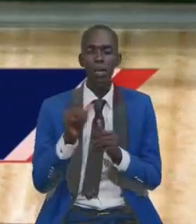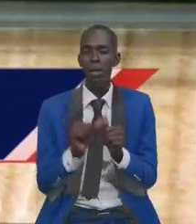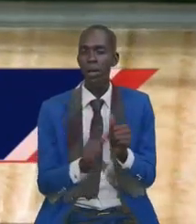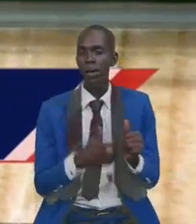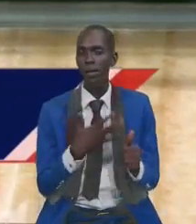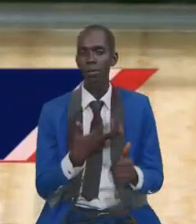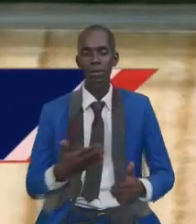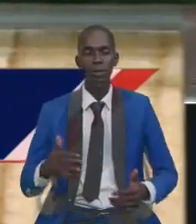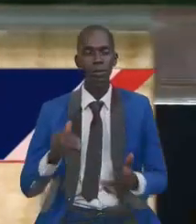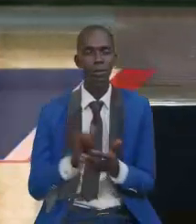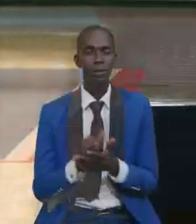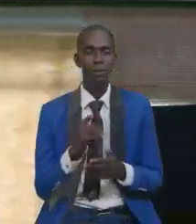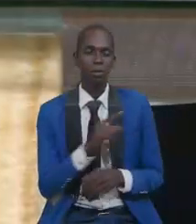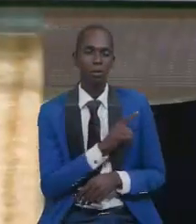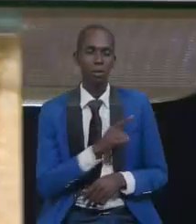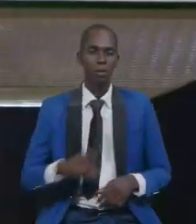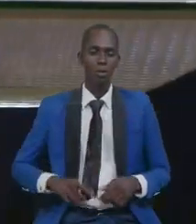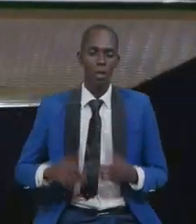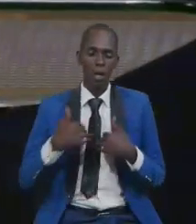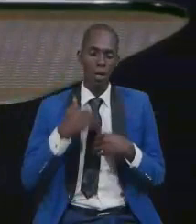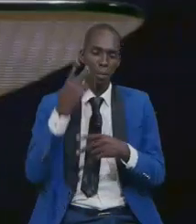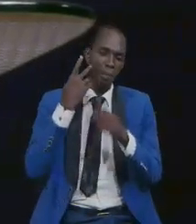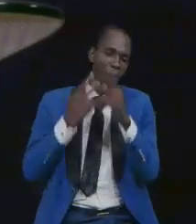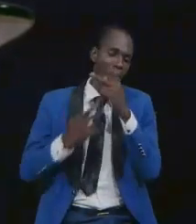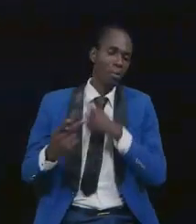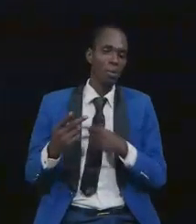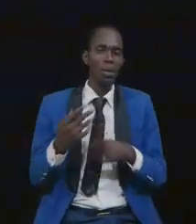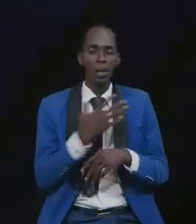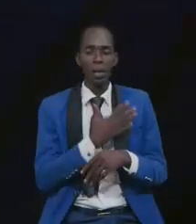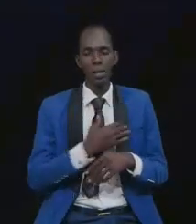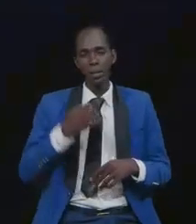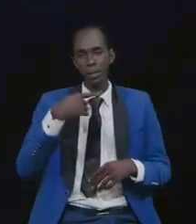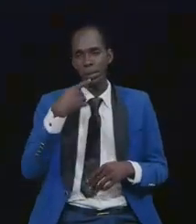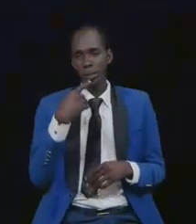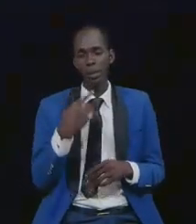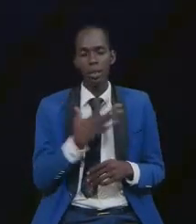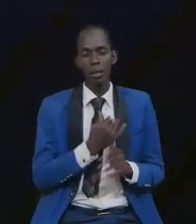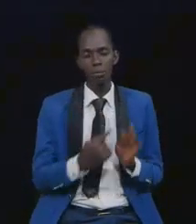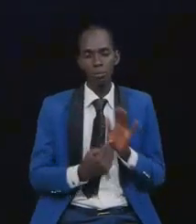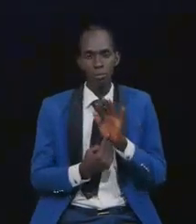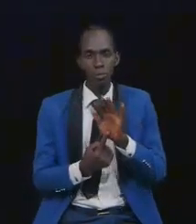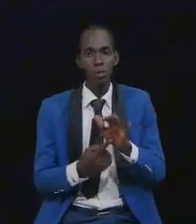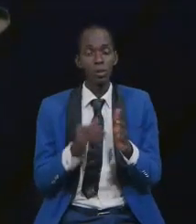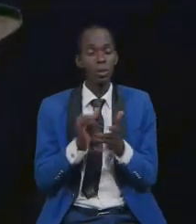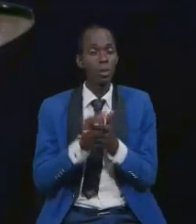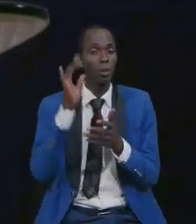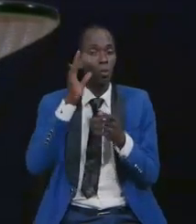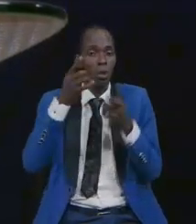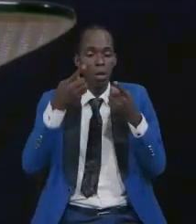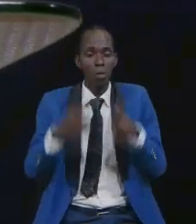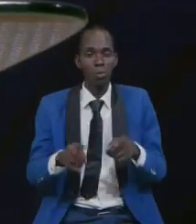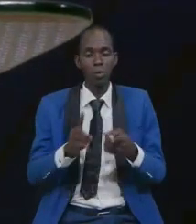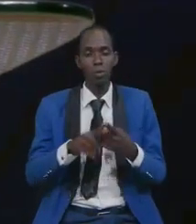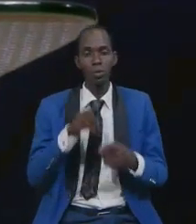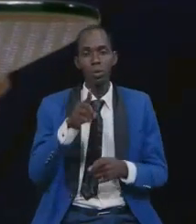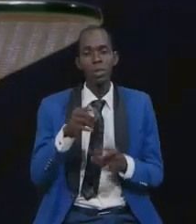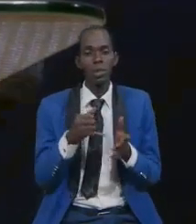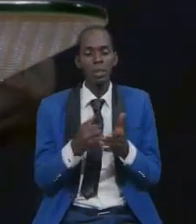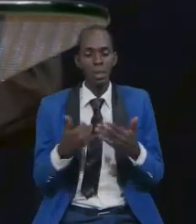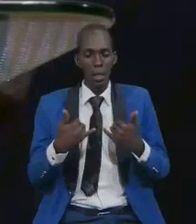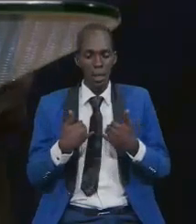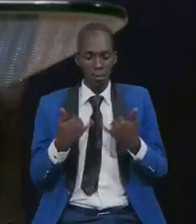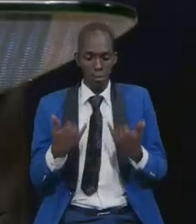everything that the Lord had prophesied and predicted and revealed as a dream that will come upon him. It had come